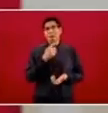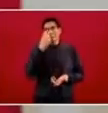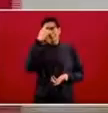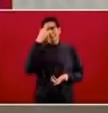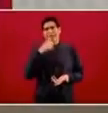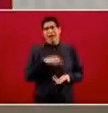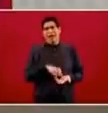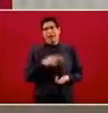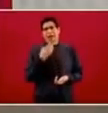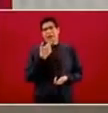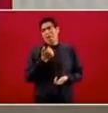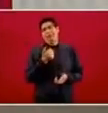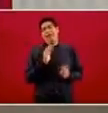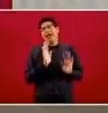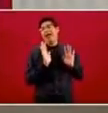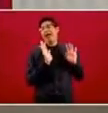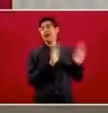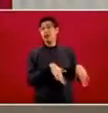a medical unit,